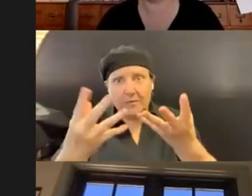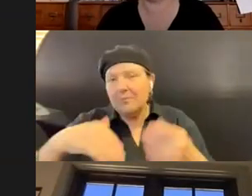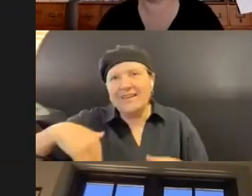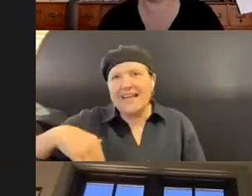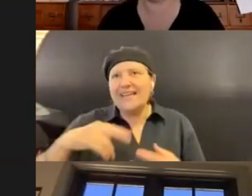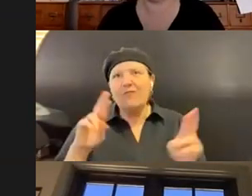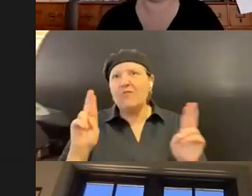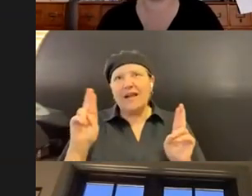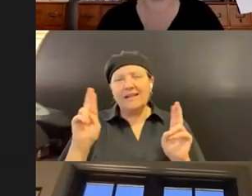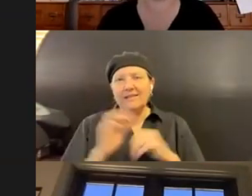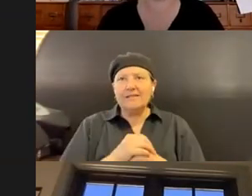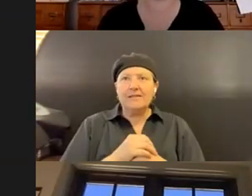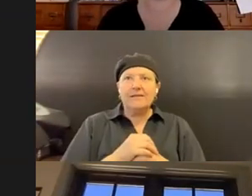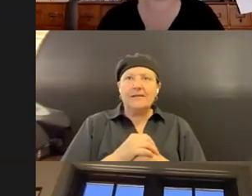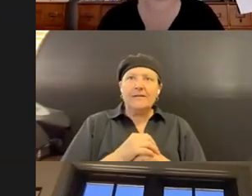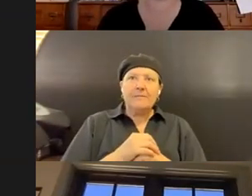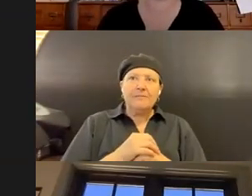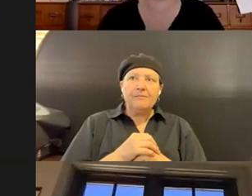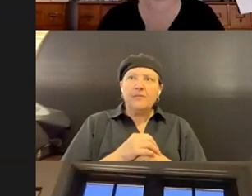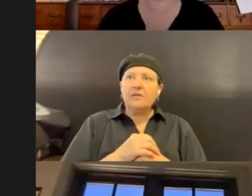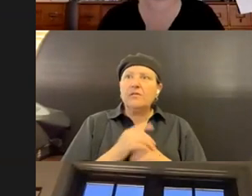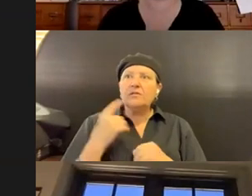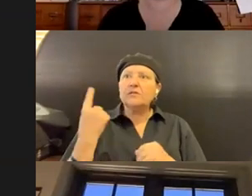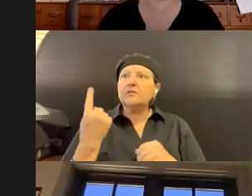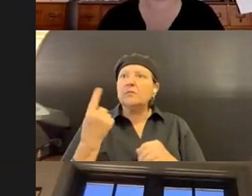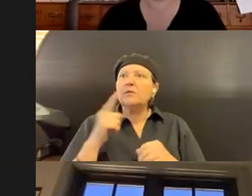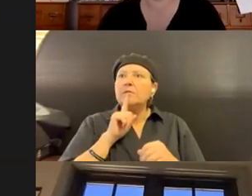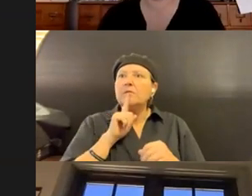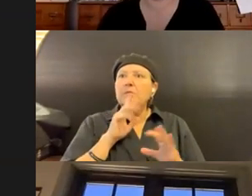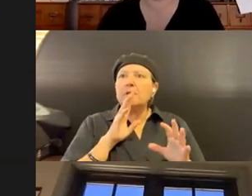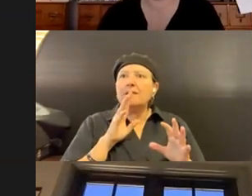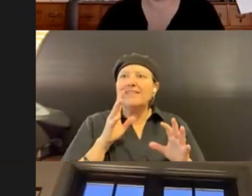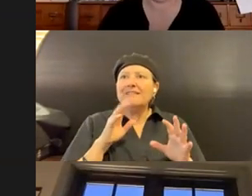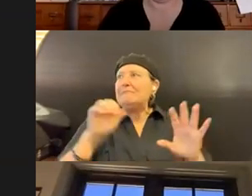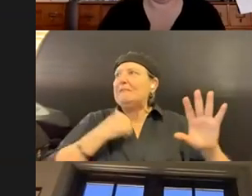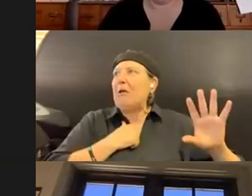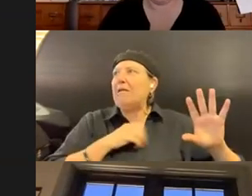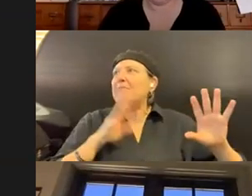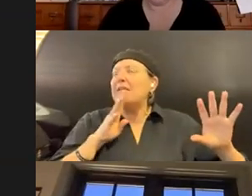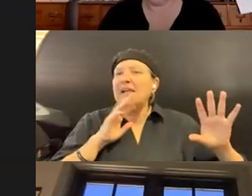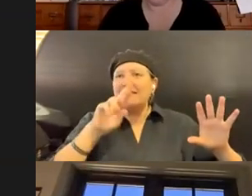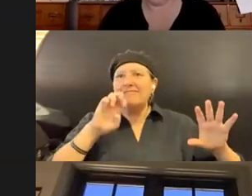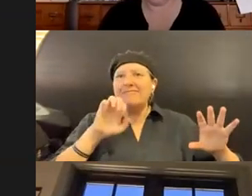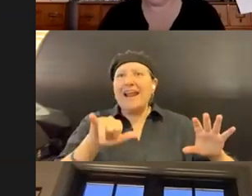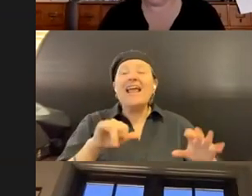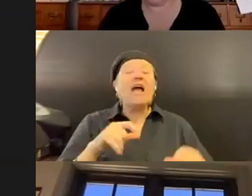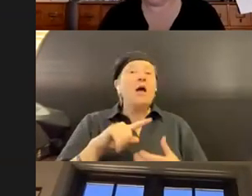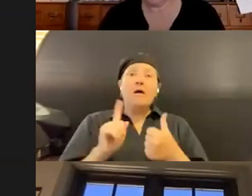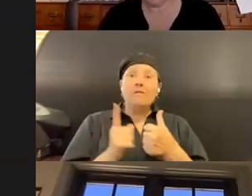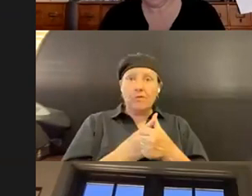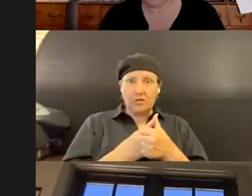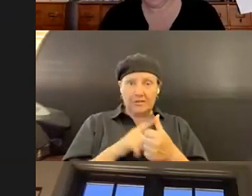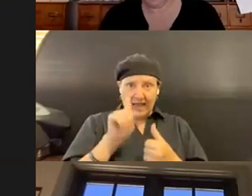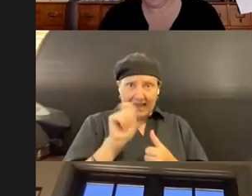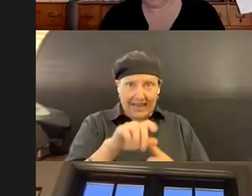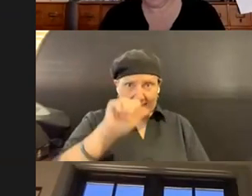and does- I had originally asked the APIS. I had originally asked the APIS to provide me a